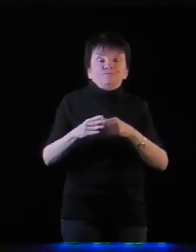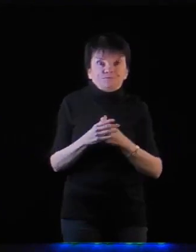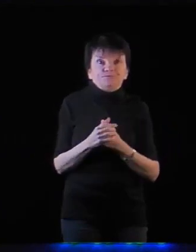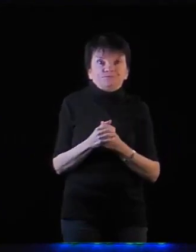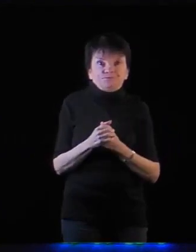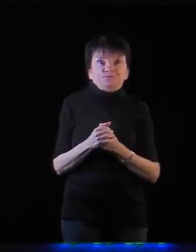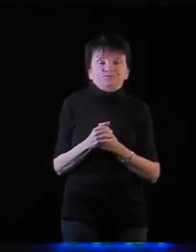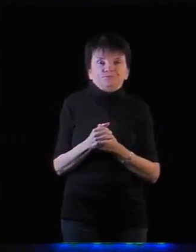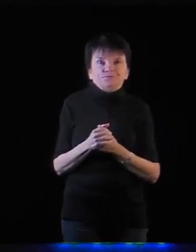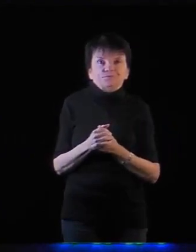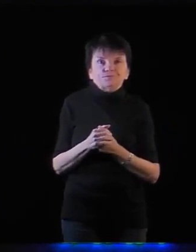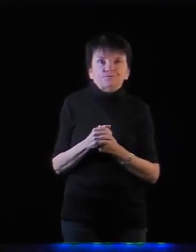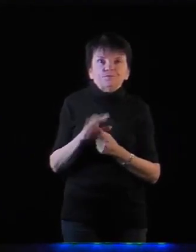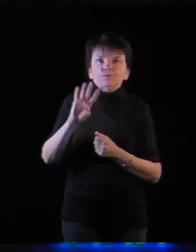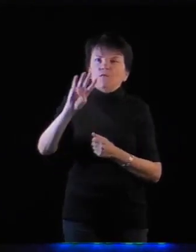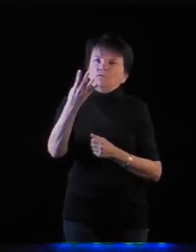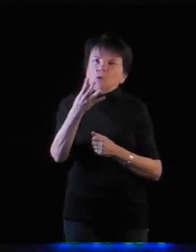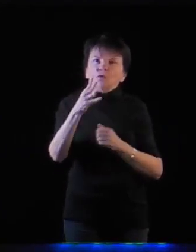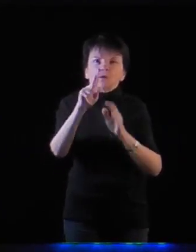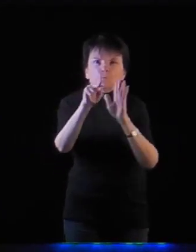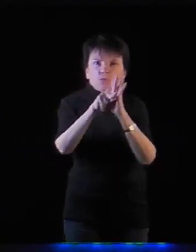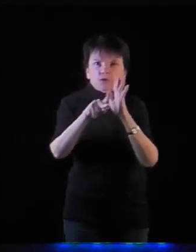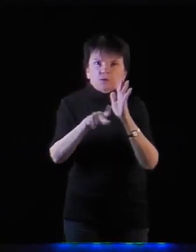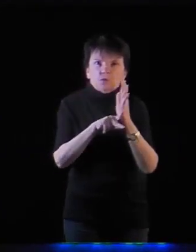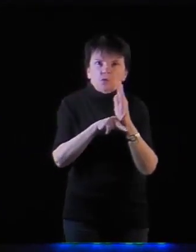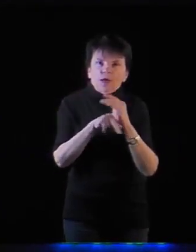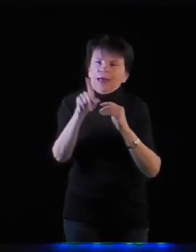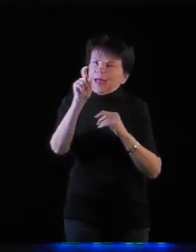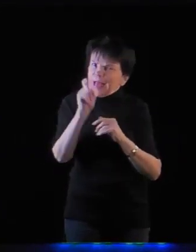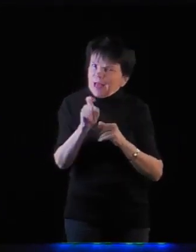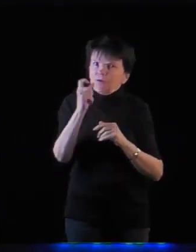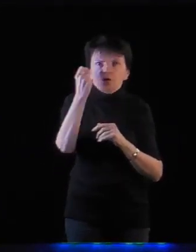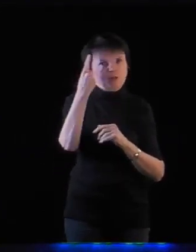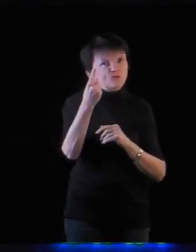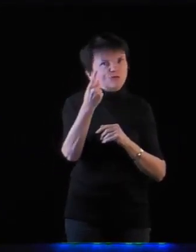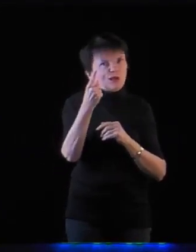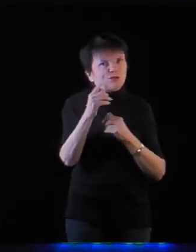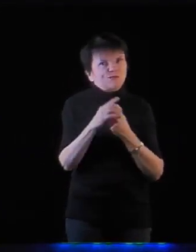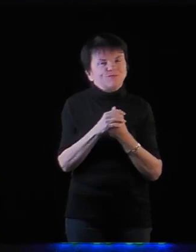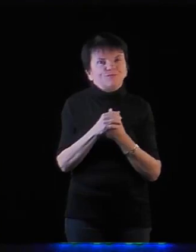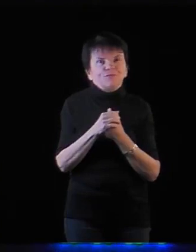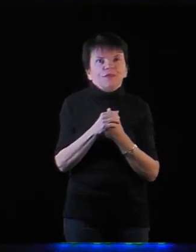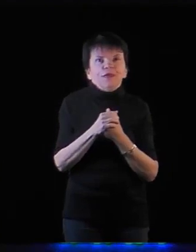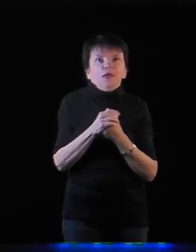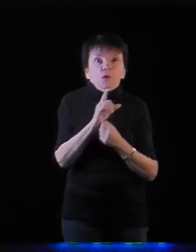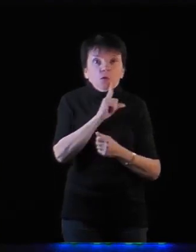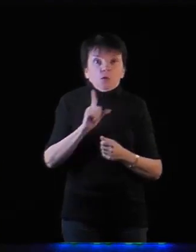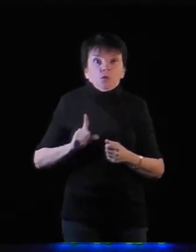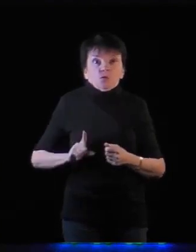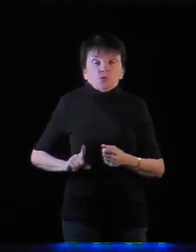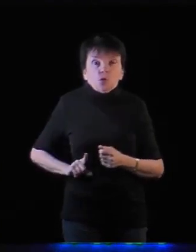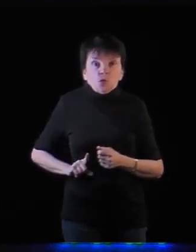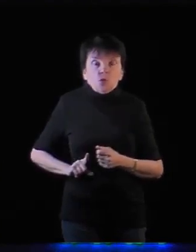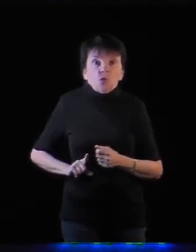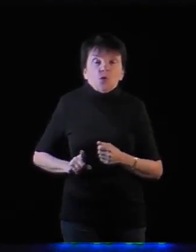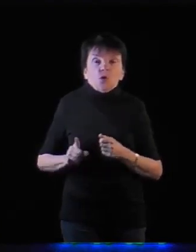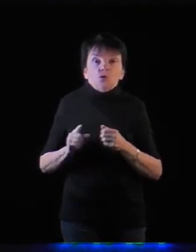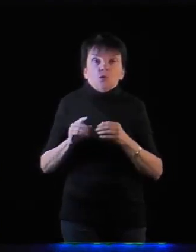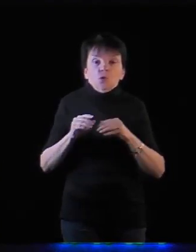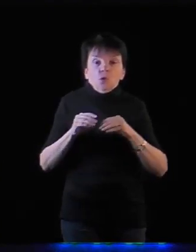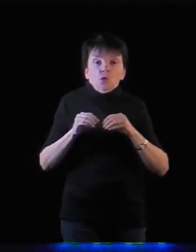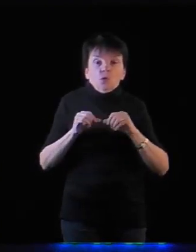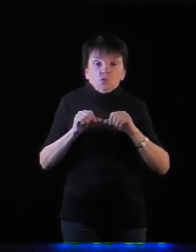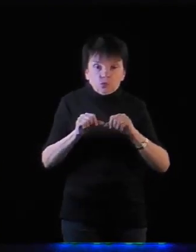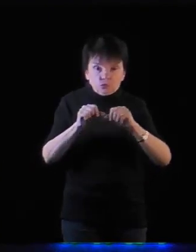A fourth principle that we must understand that as the Lord moves forward in